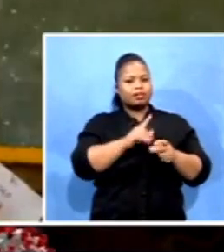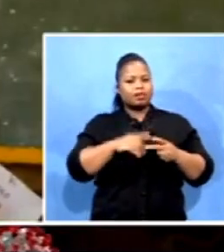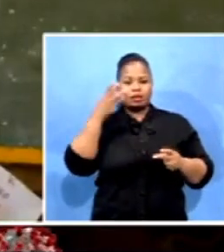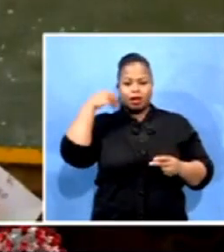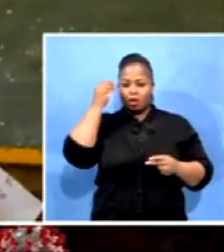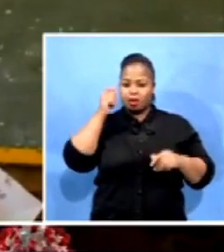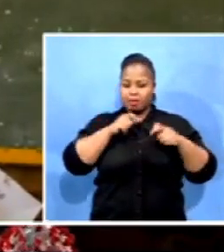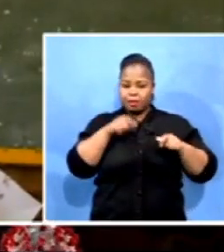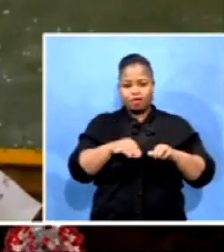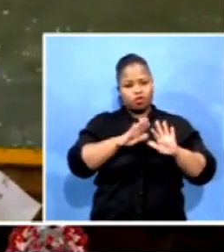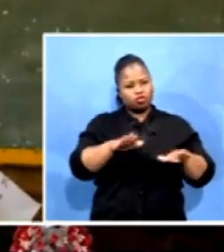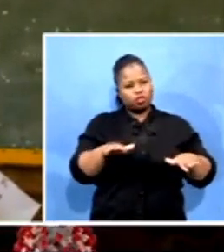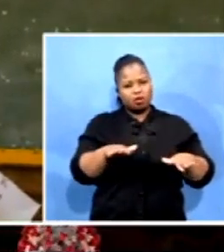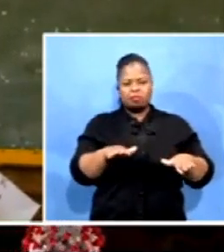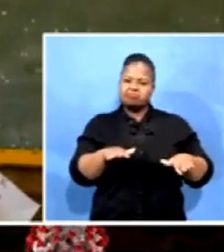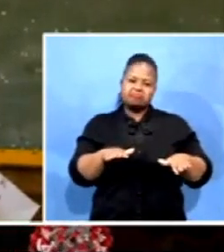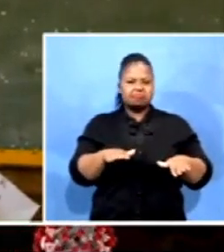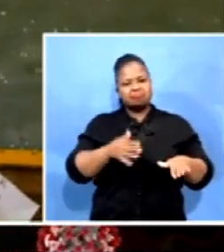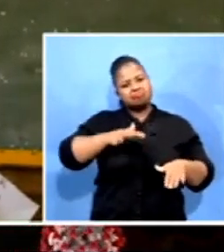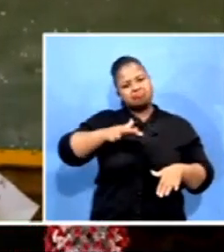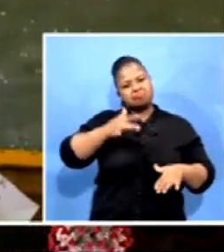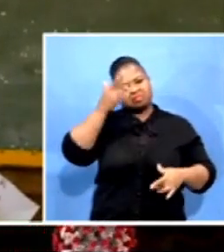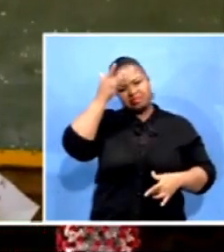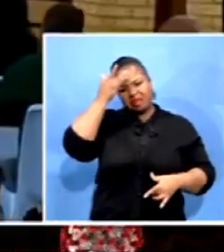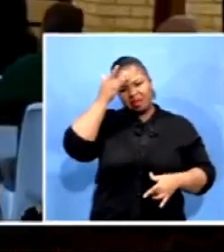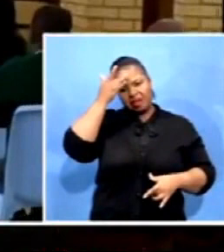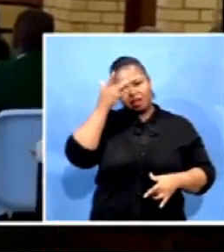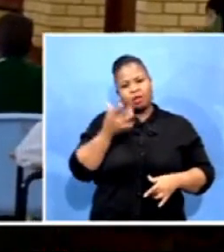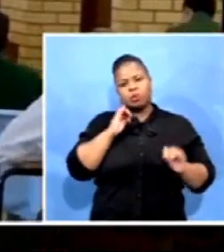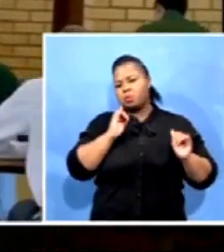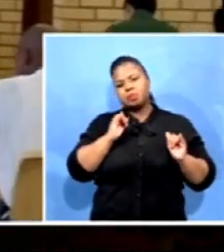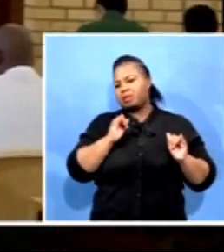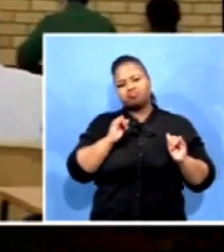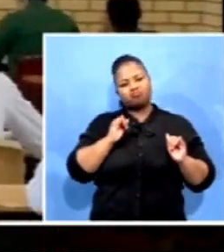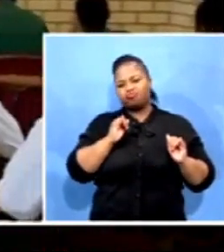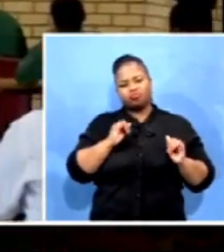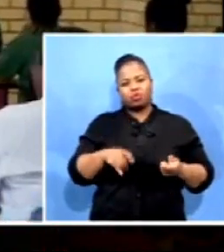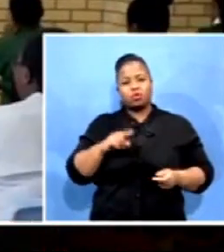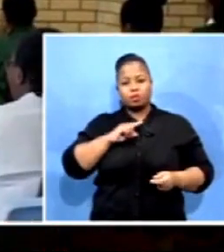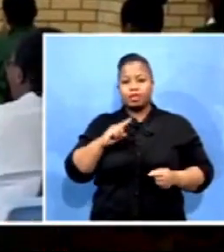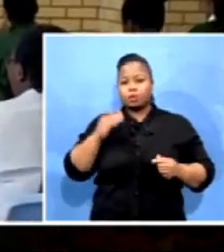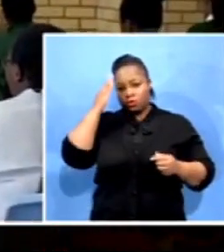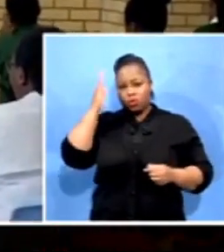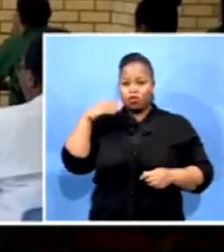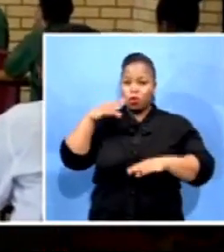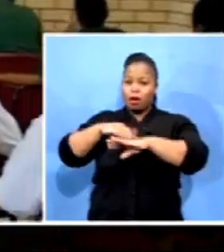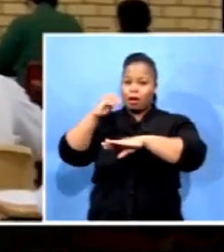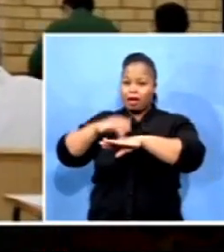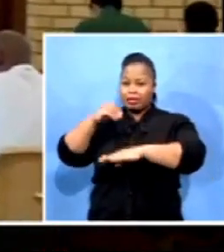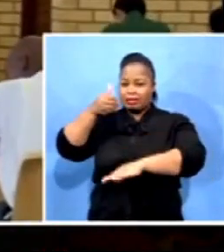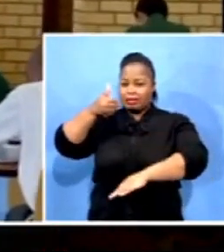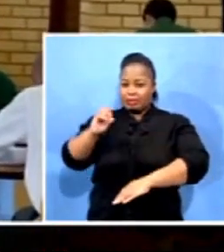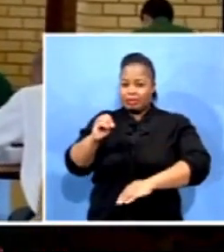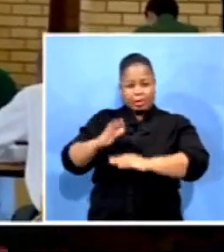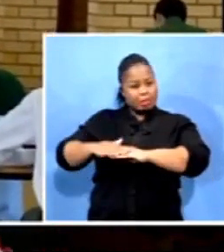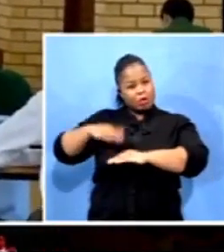severe symptoms. We know that it is more serious in terms of those over the age of 60. Have you done your homework in terms of